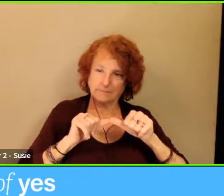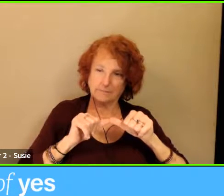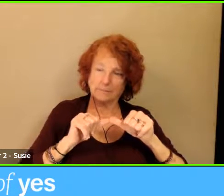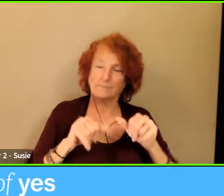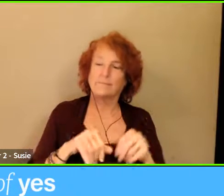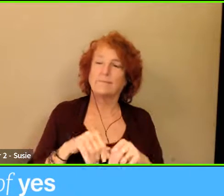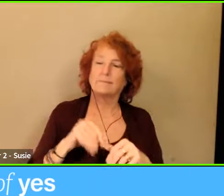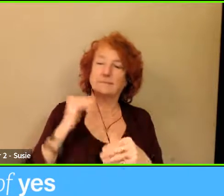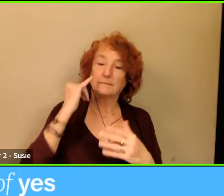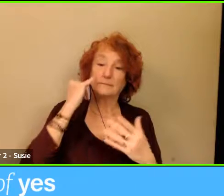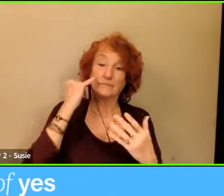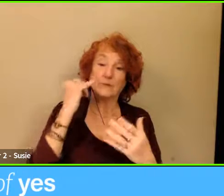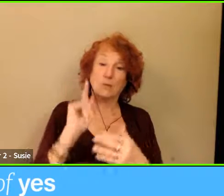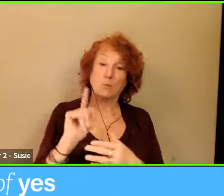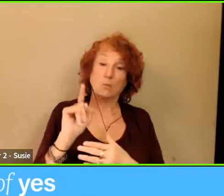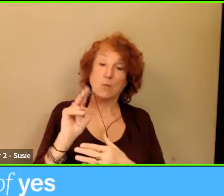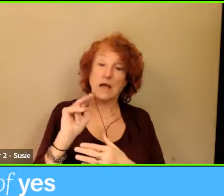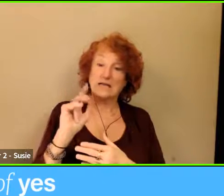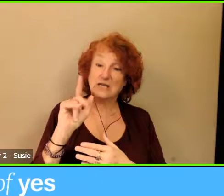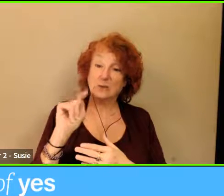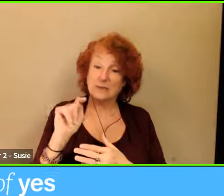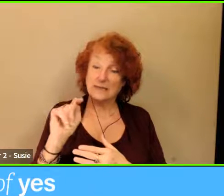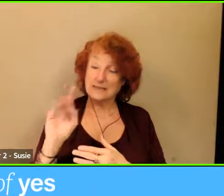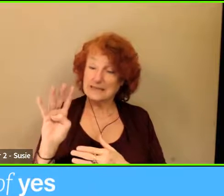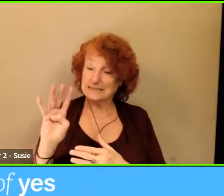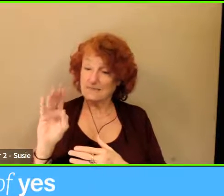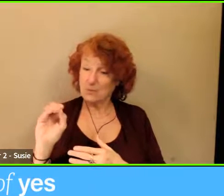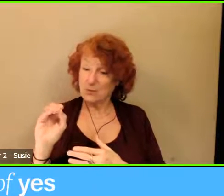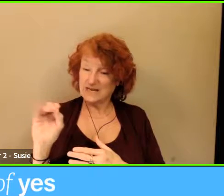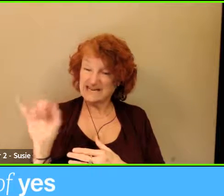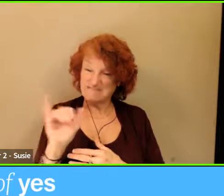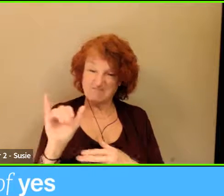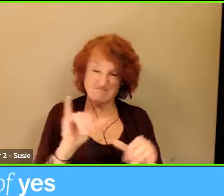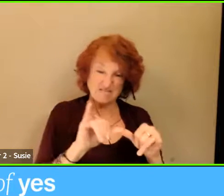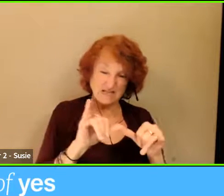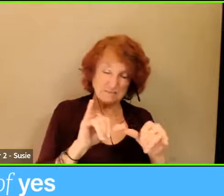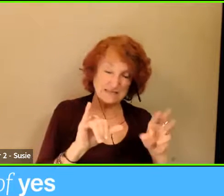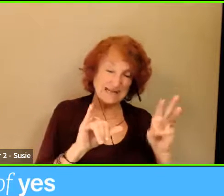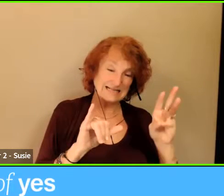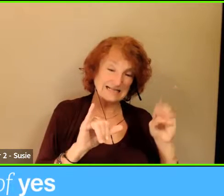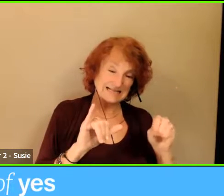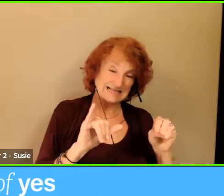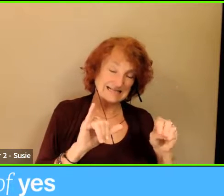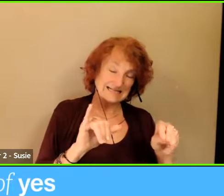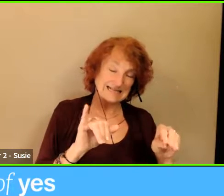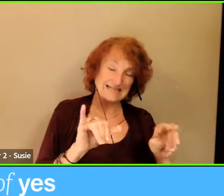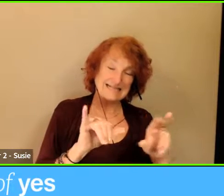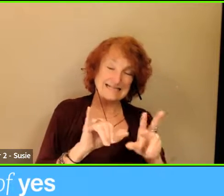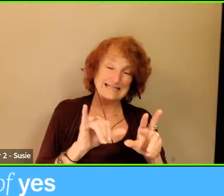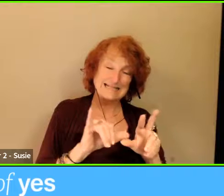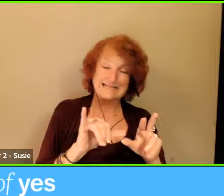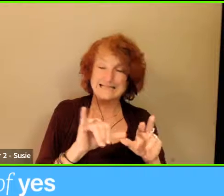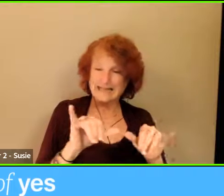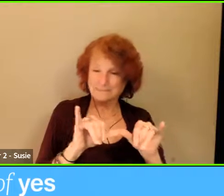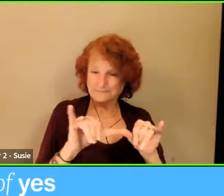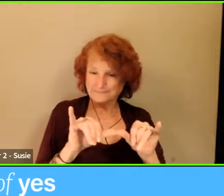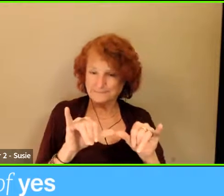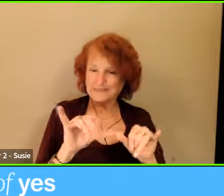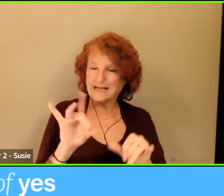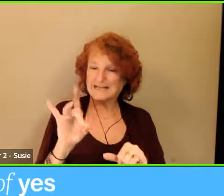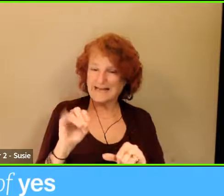if you had 1 unit at 40, similar size unit at 60, and a similar size unit at 80, that would be an